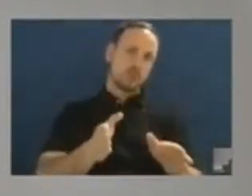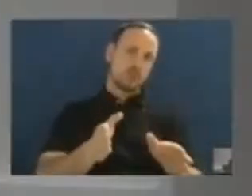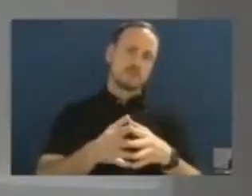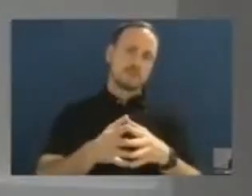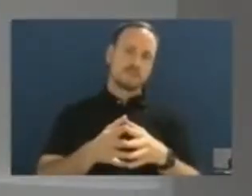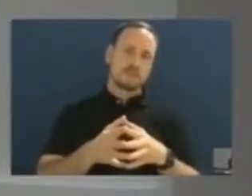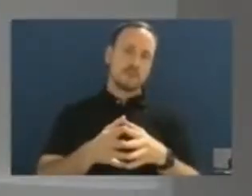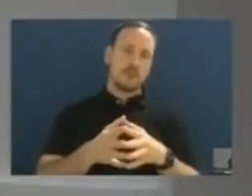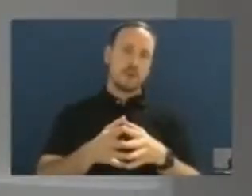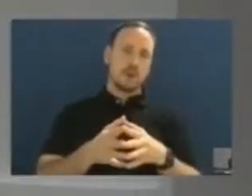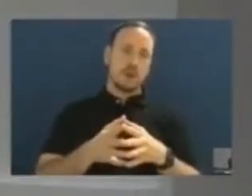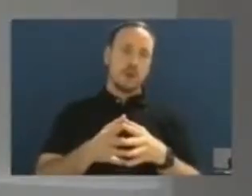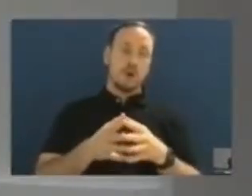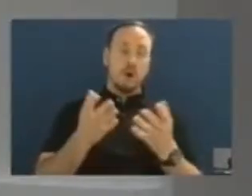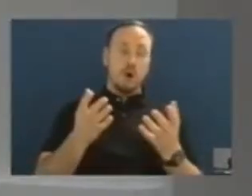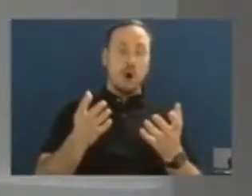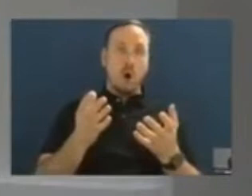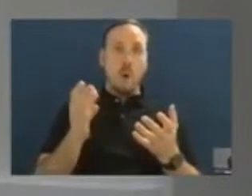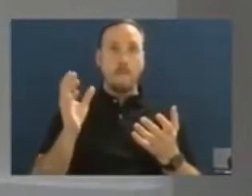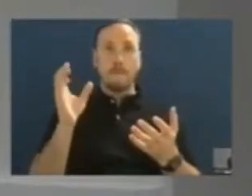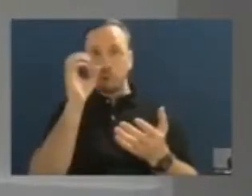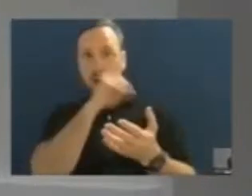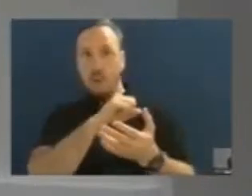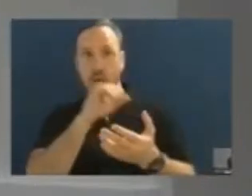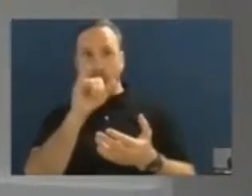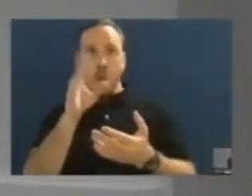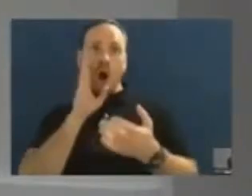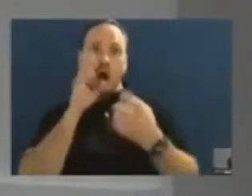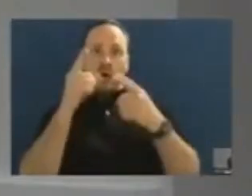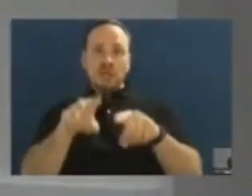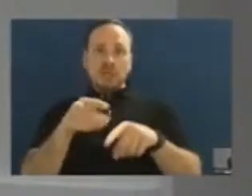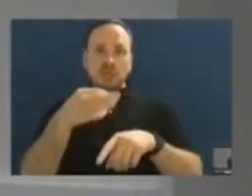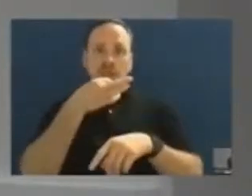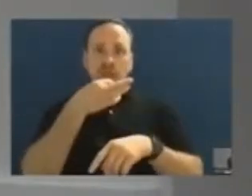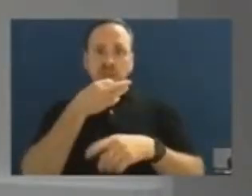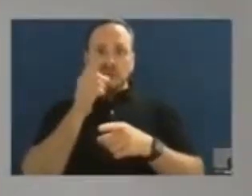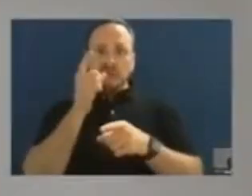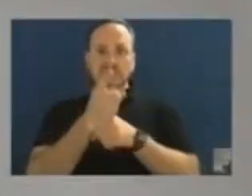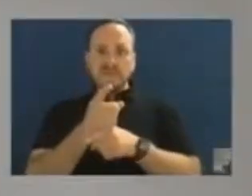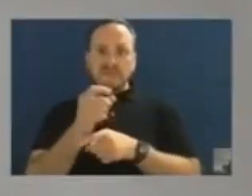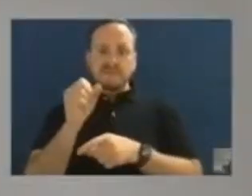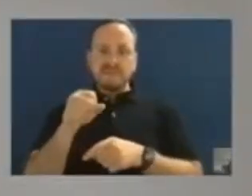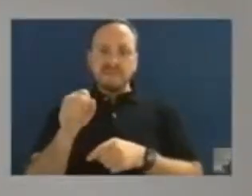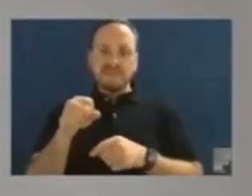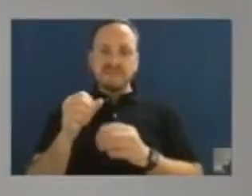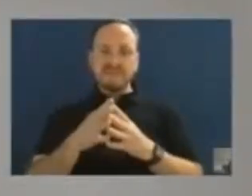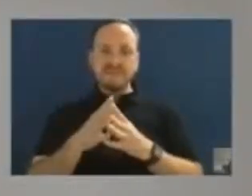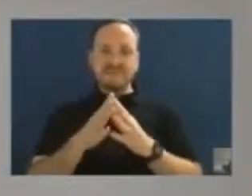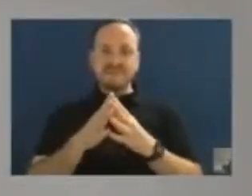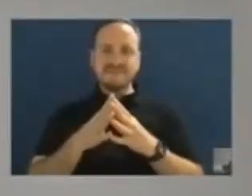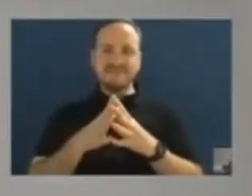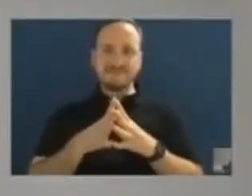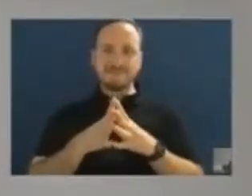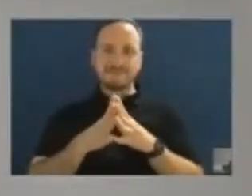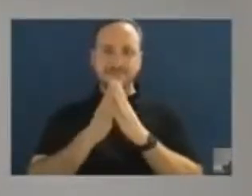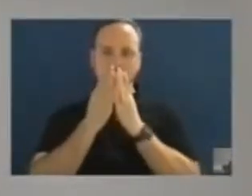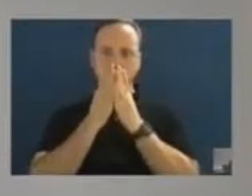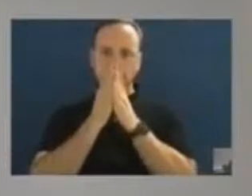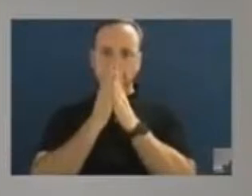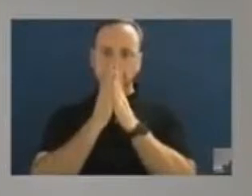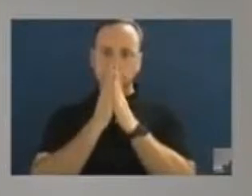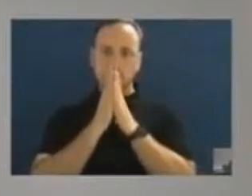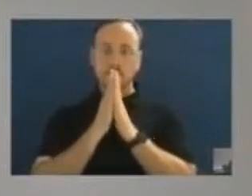happen soon. Yeah, that could have happened already, yet the staff and the superintendent do not have the authority without this